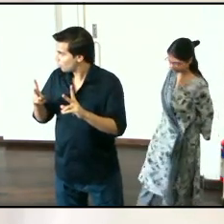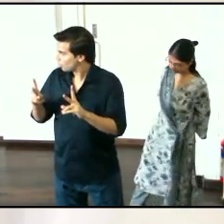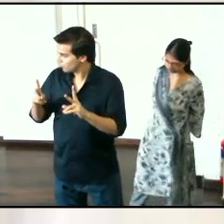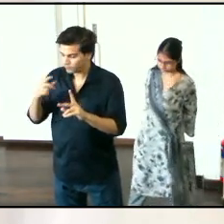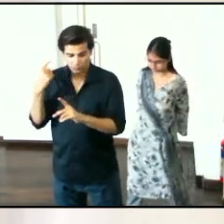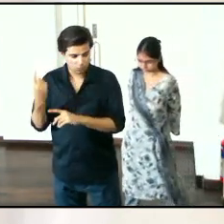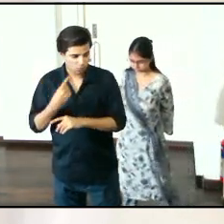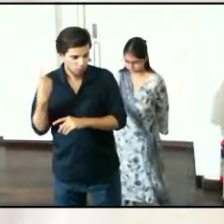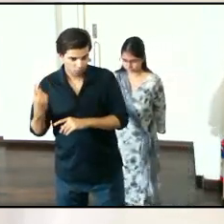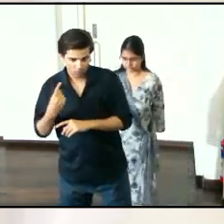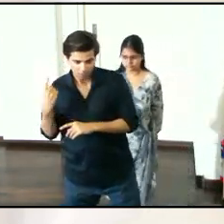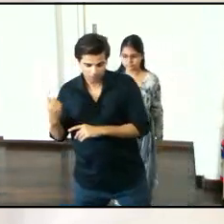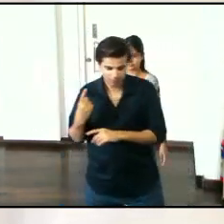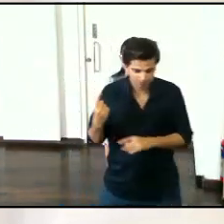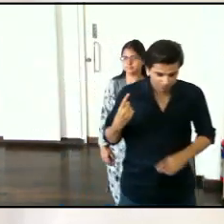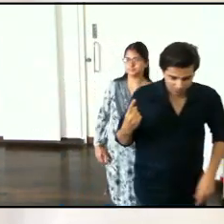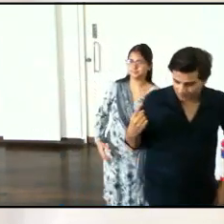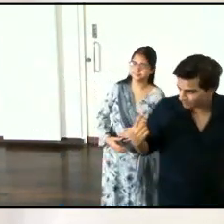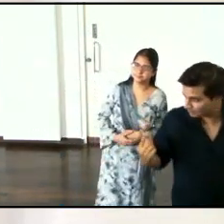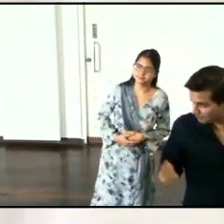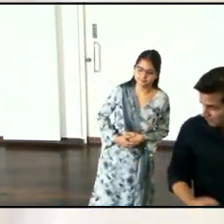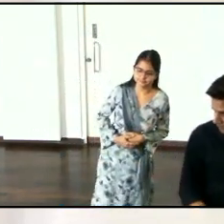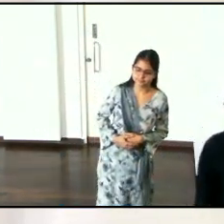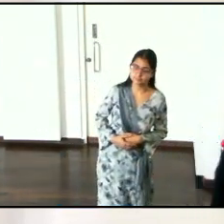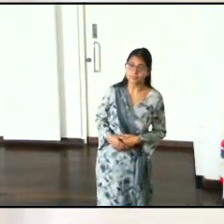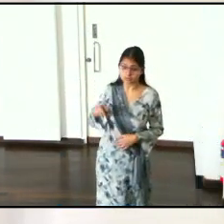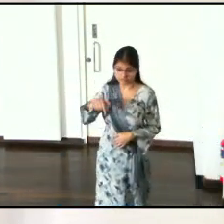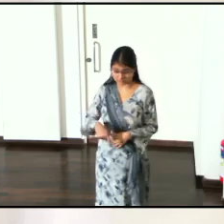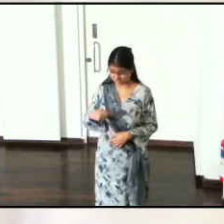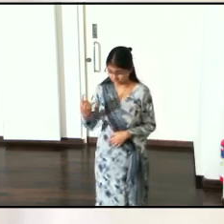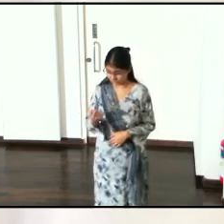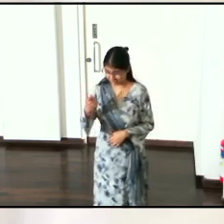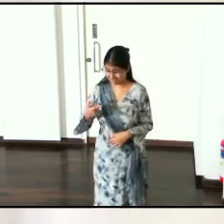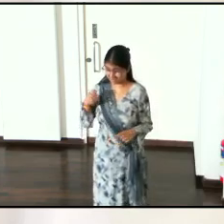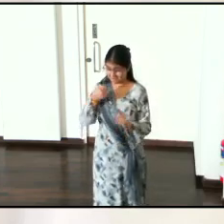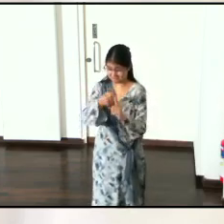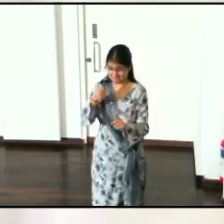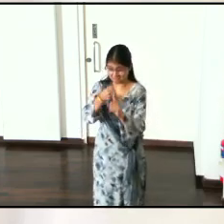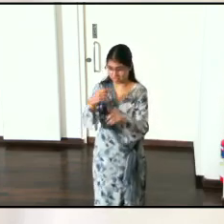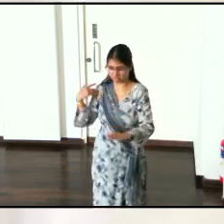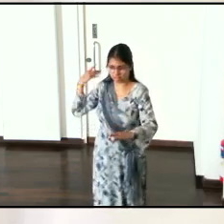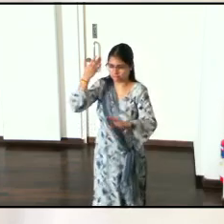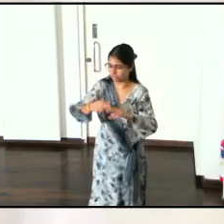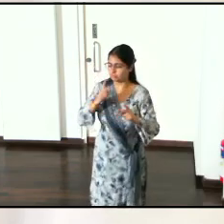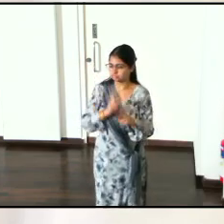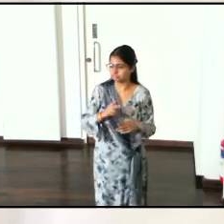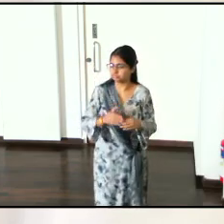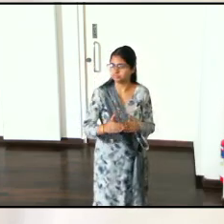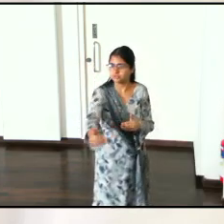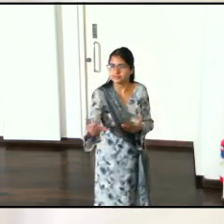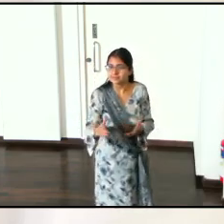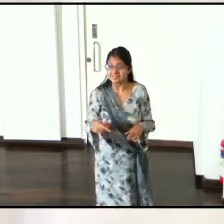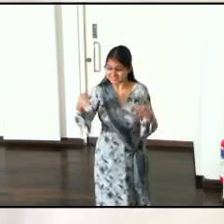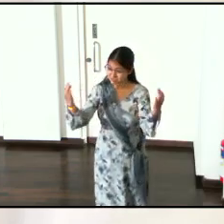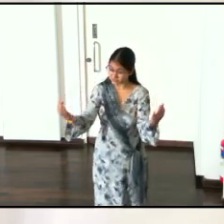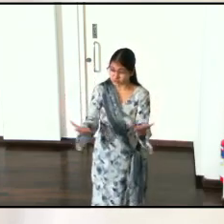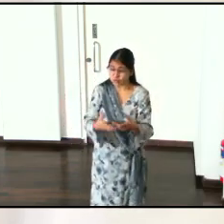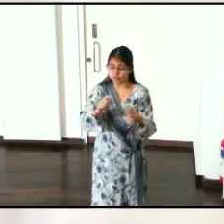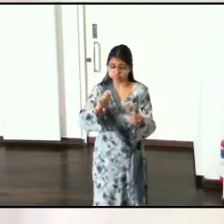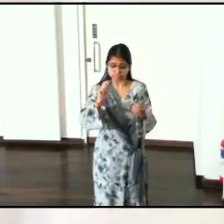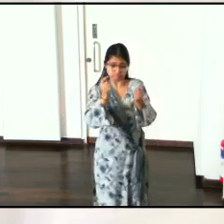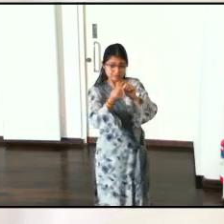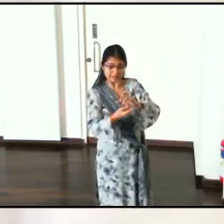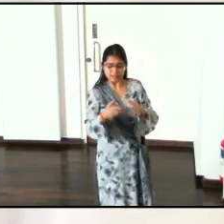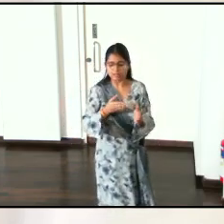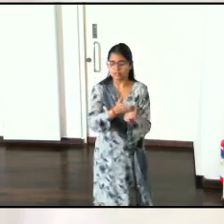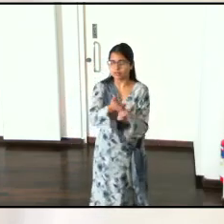not as though these things have gone away. And it's not as though these fights don't continue. They take new forms, the